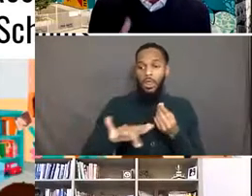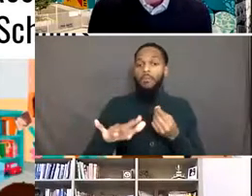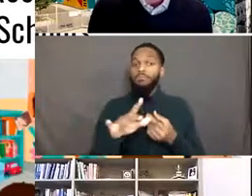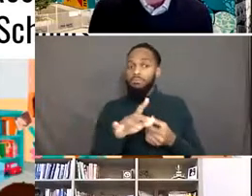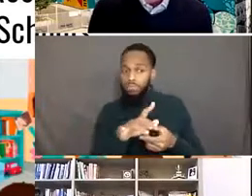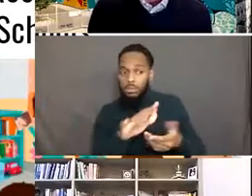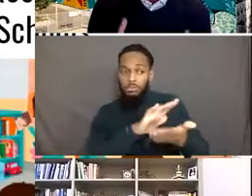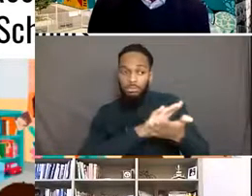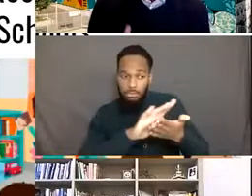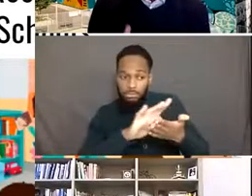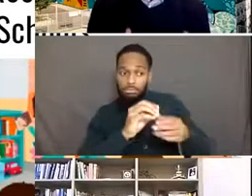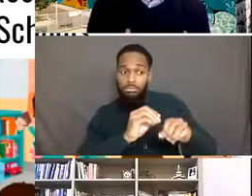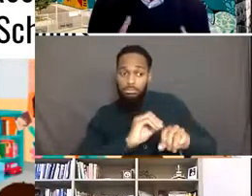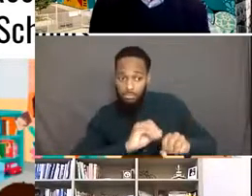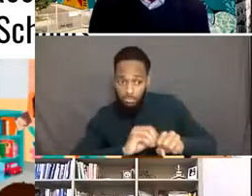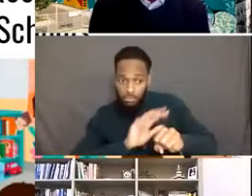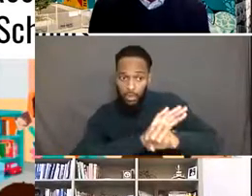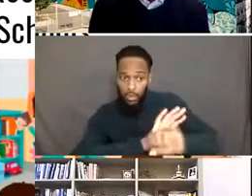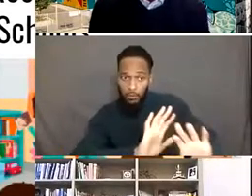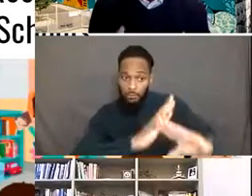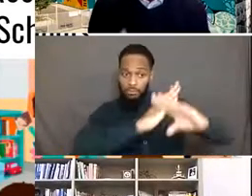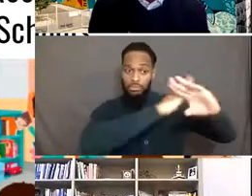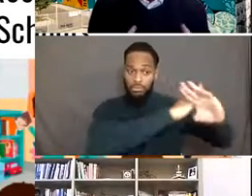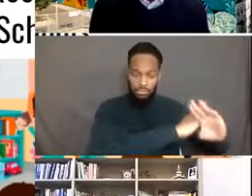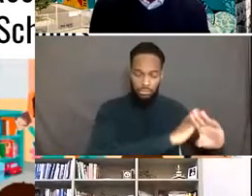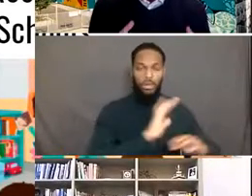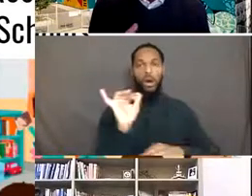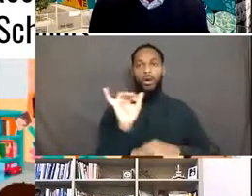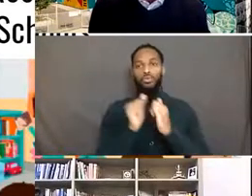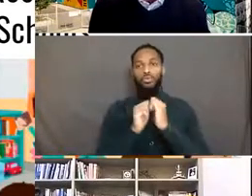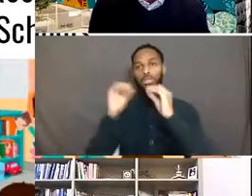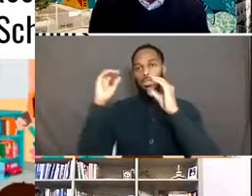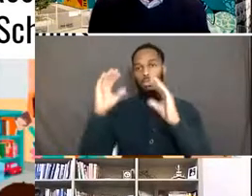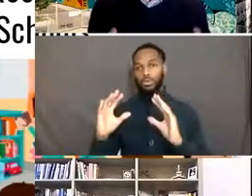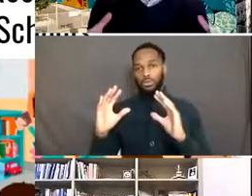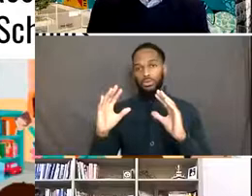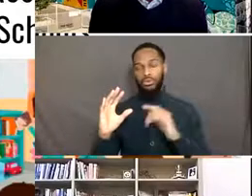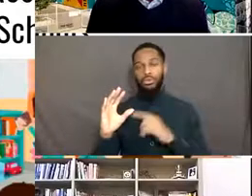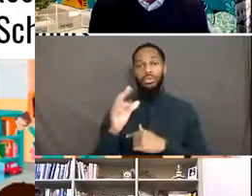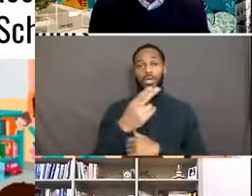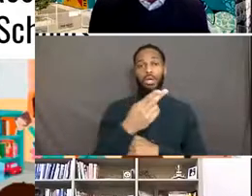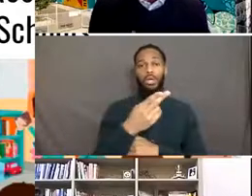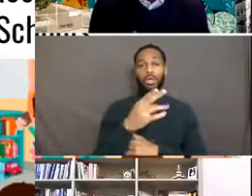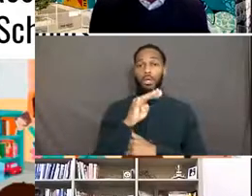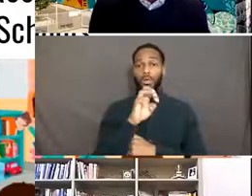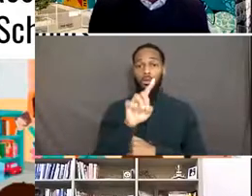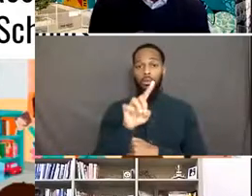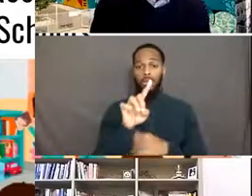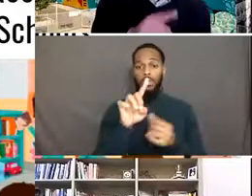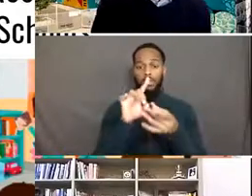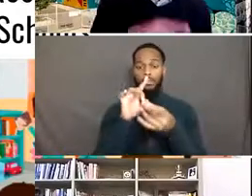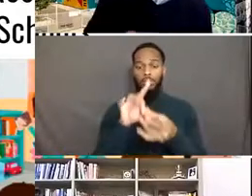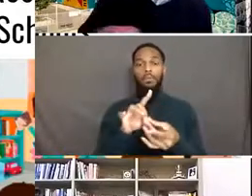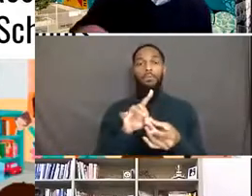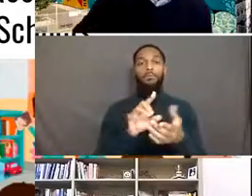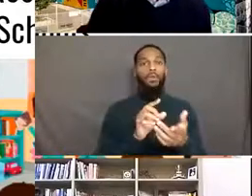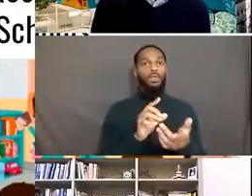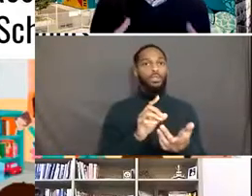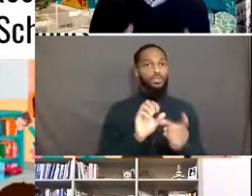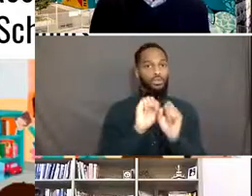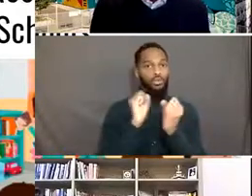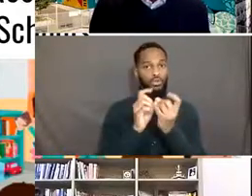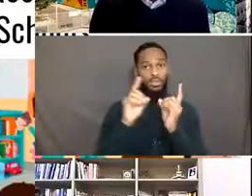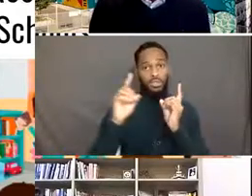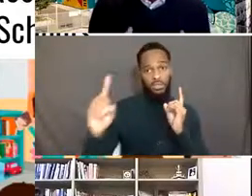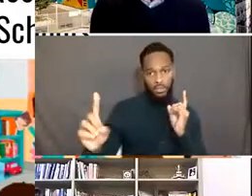Hybrid learning really is based on the need for social distancing, stable cohorts of students, so you can sit one in every